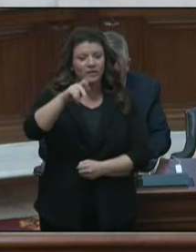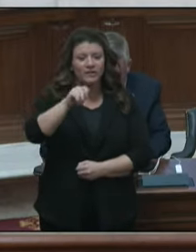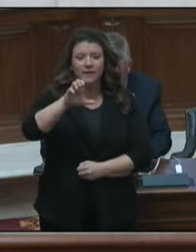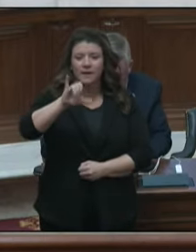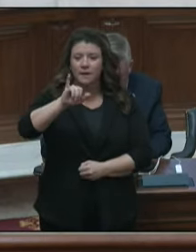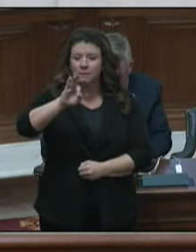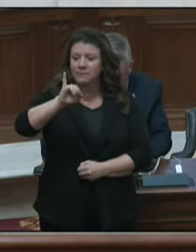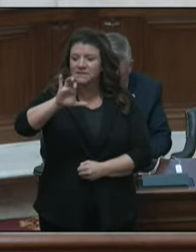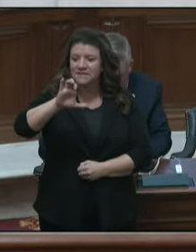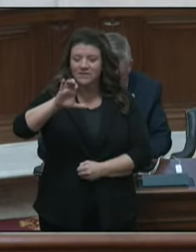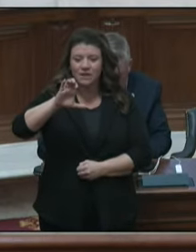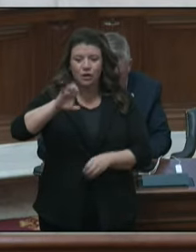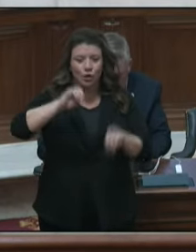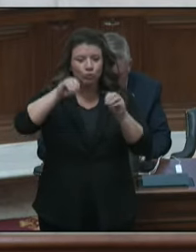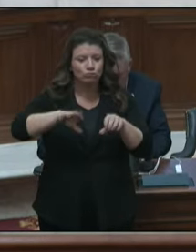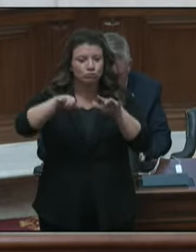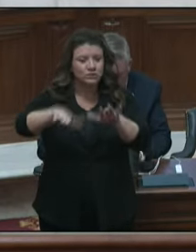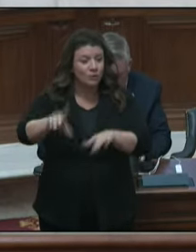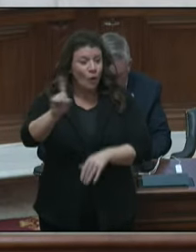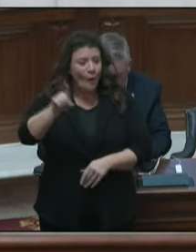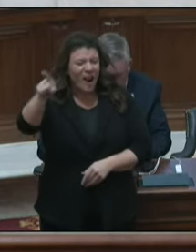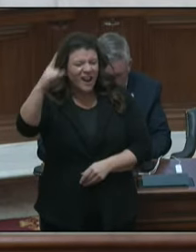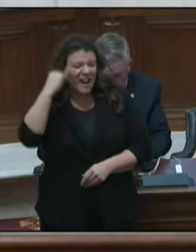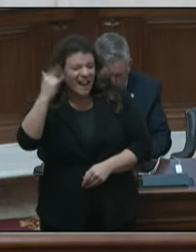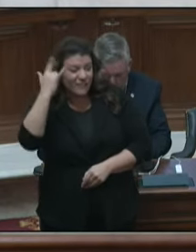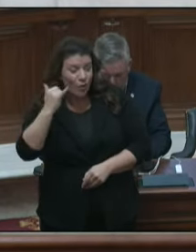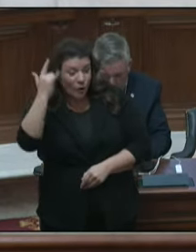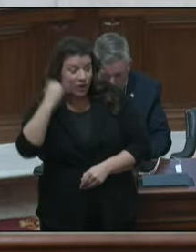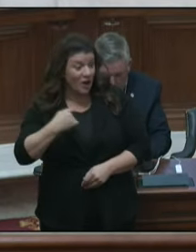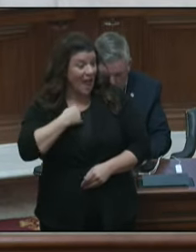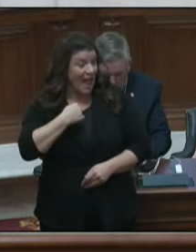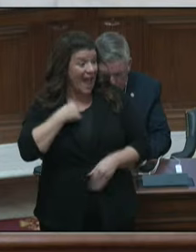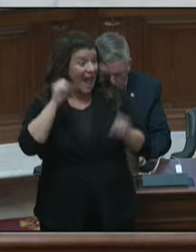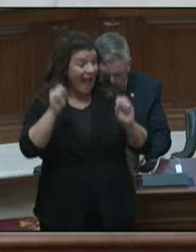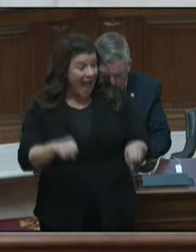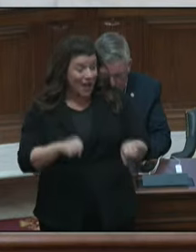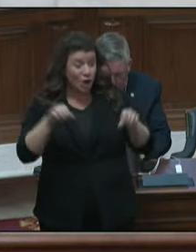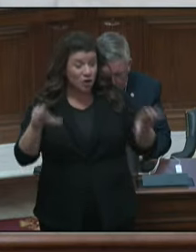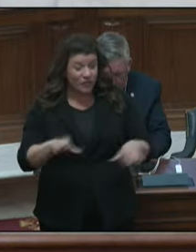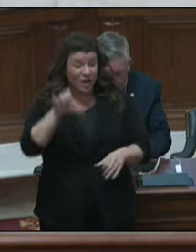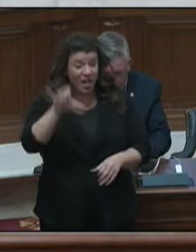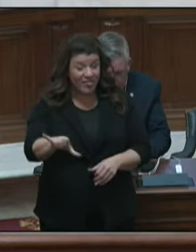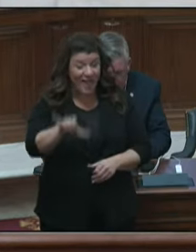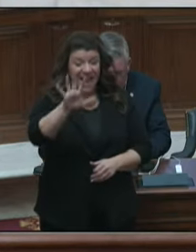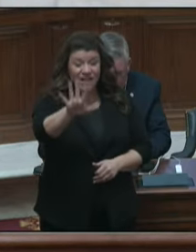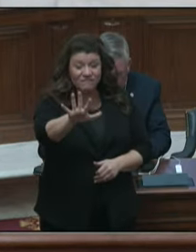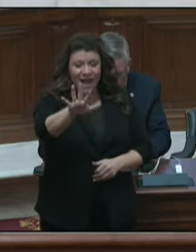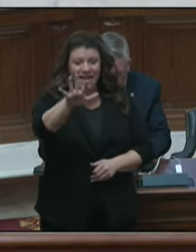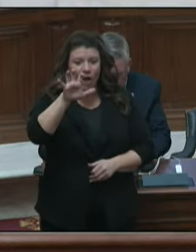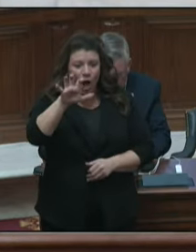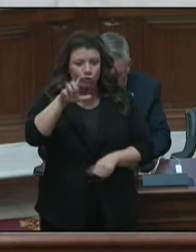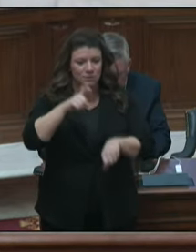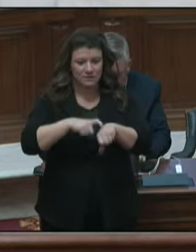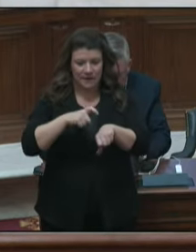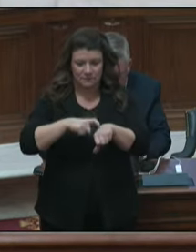Ocean in California, I could have done that 500